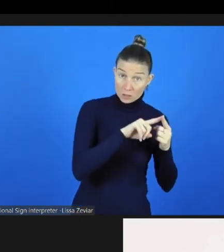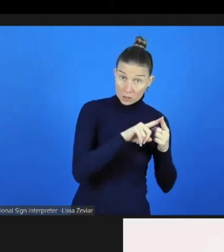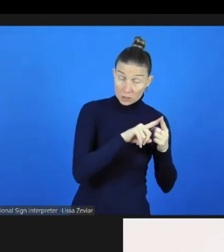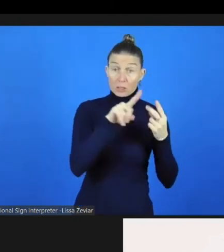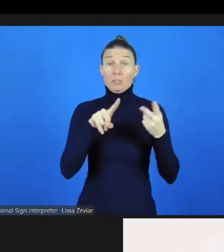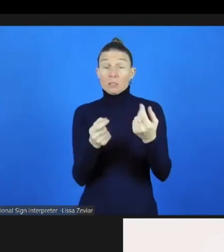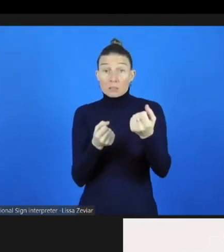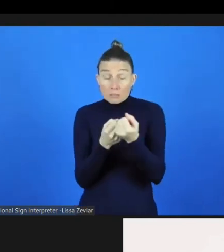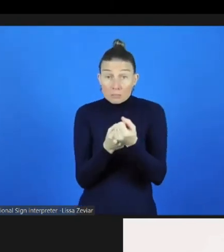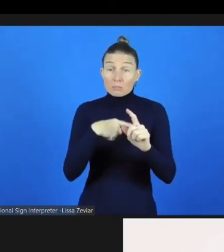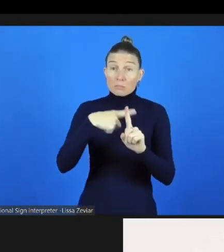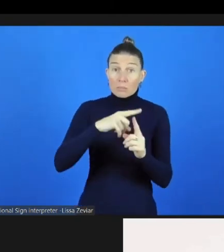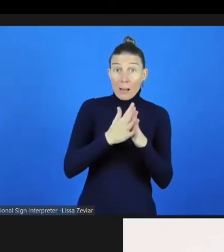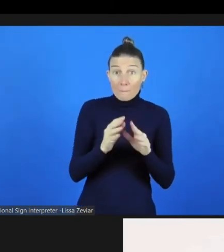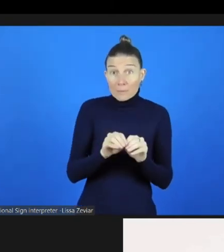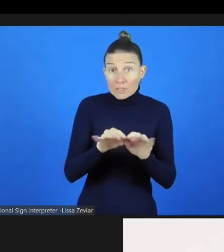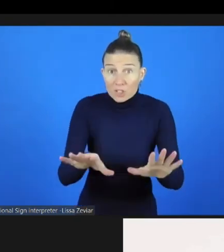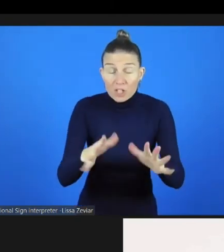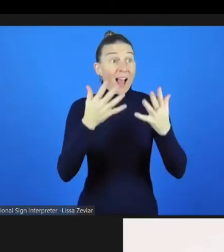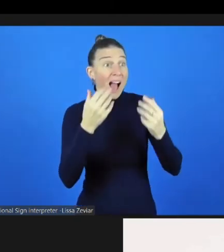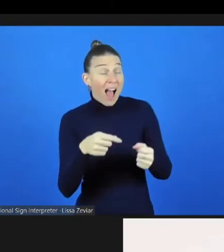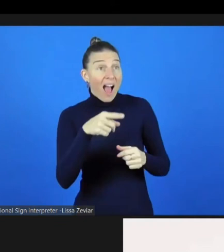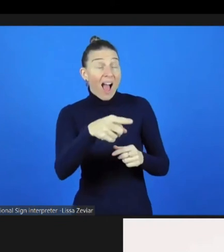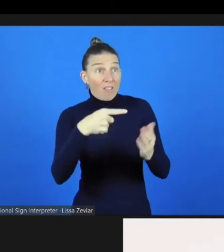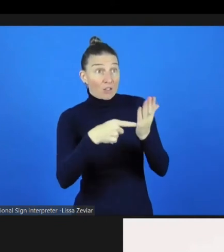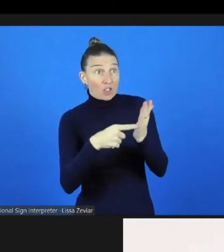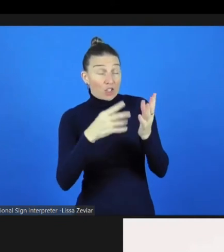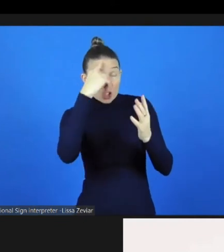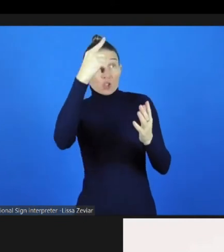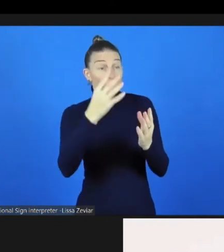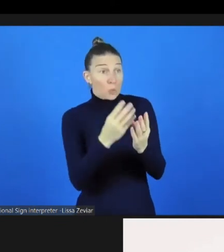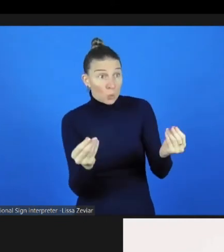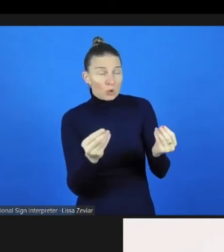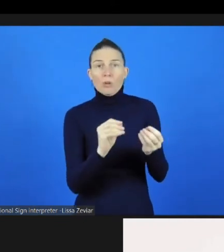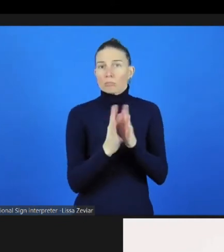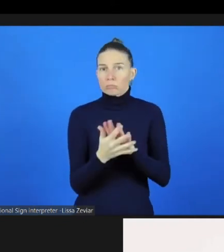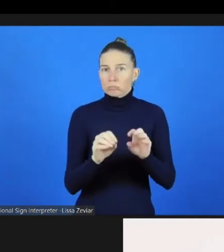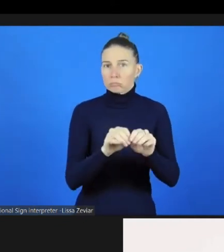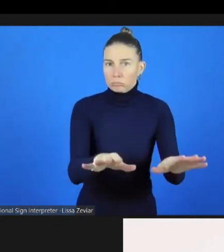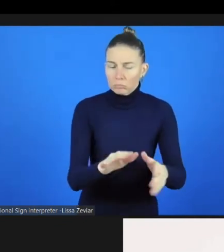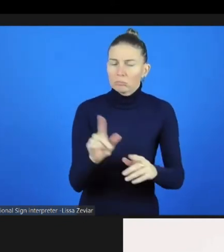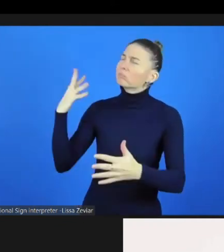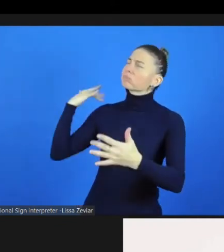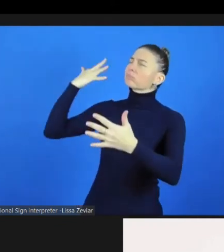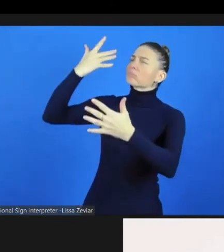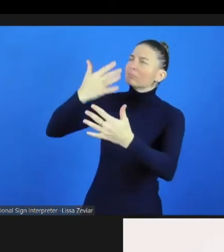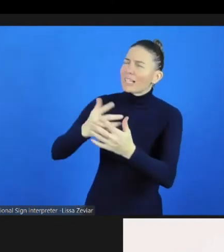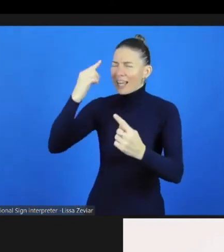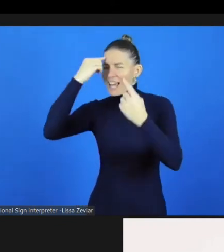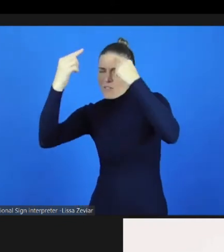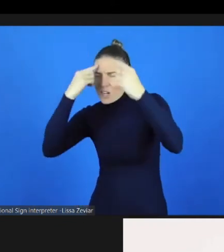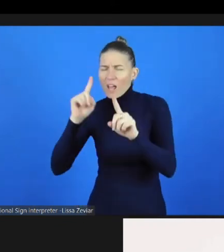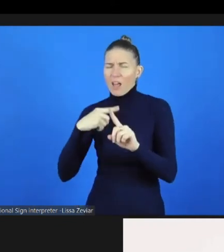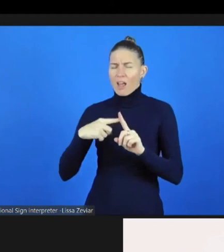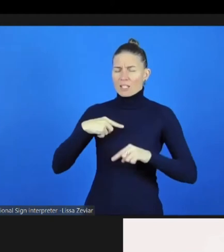of assistive technology solutions. He has a history in innovating sustainable and